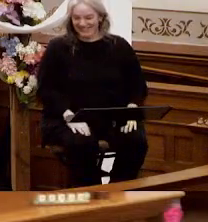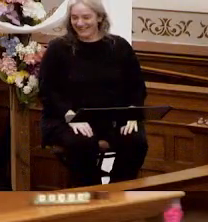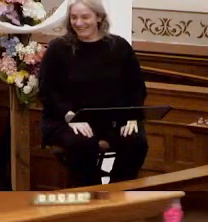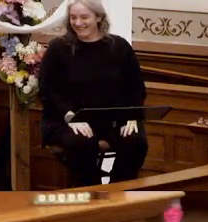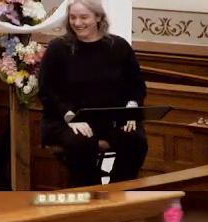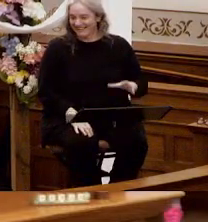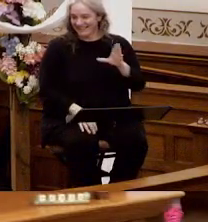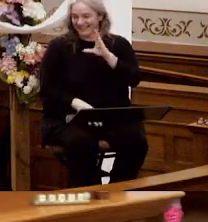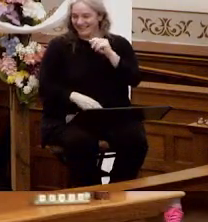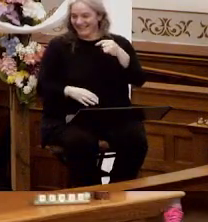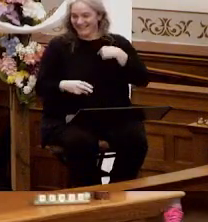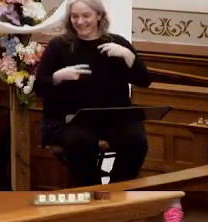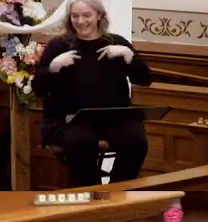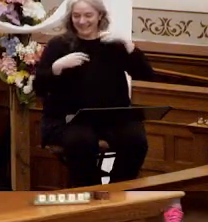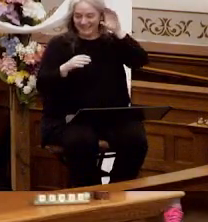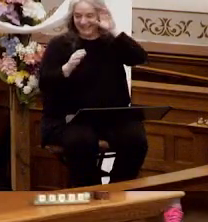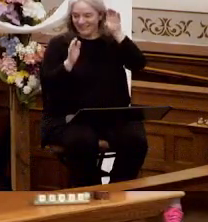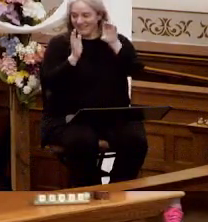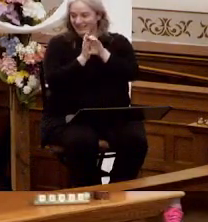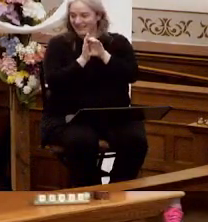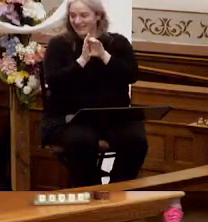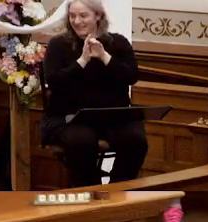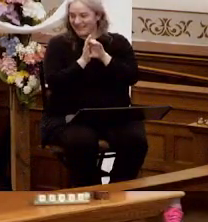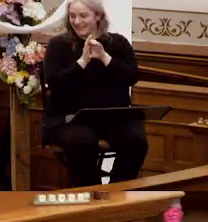And I've got a picture.